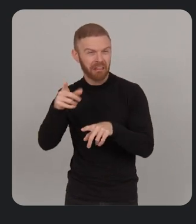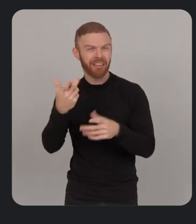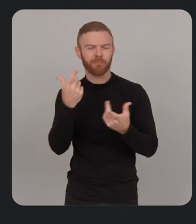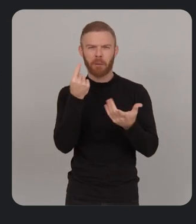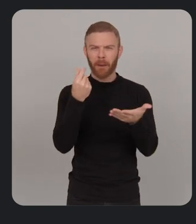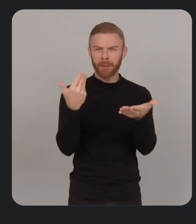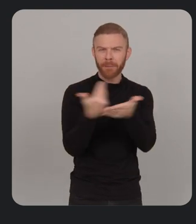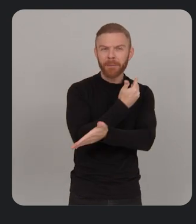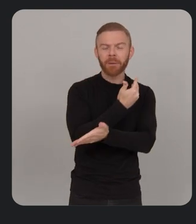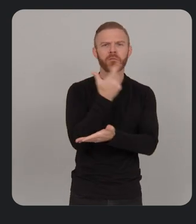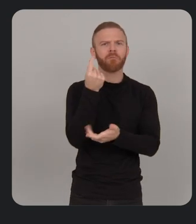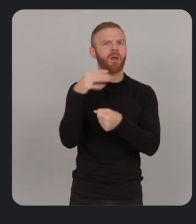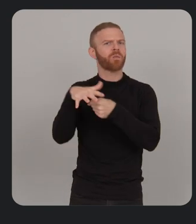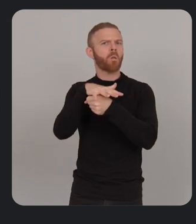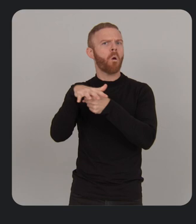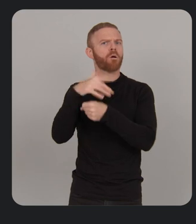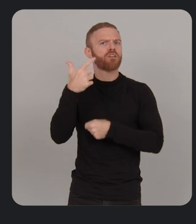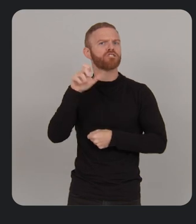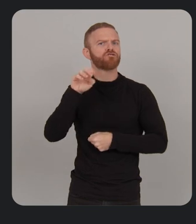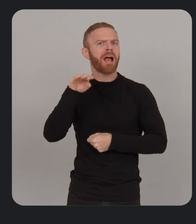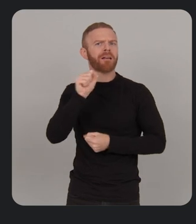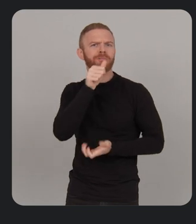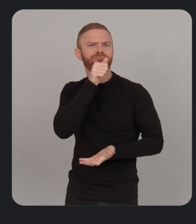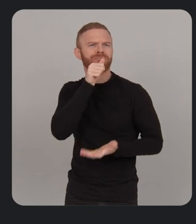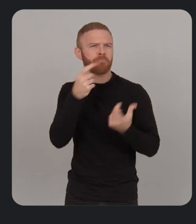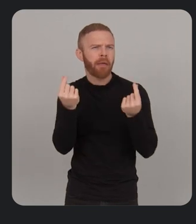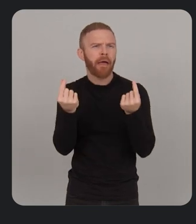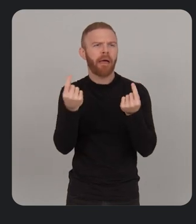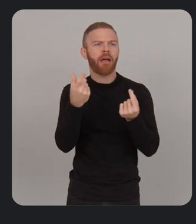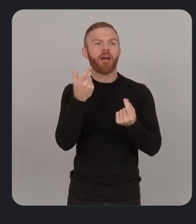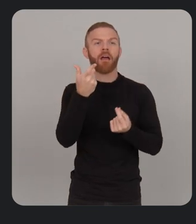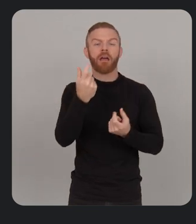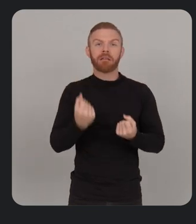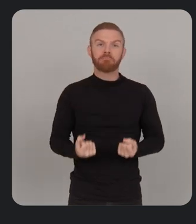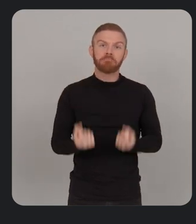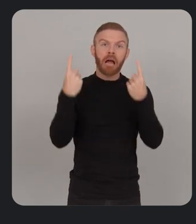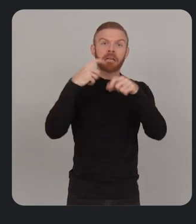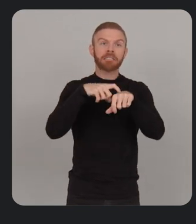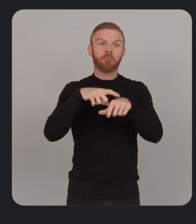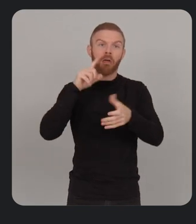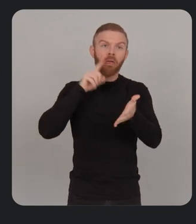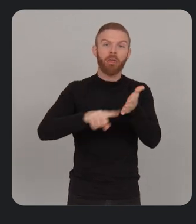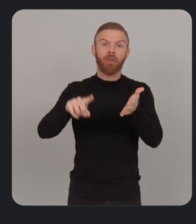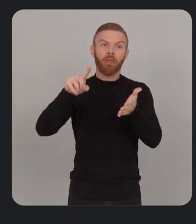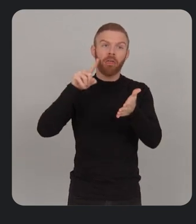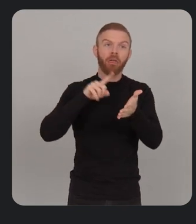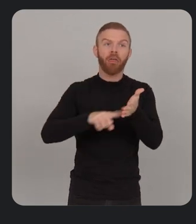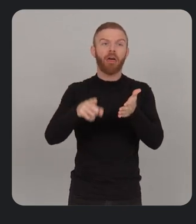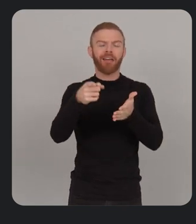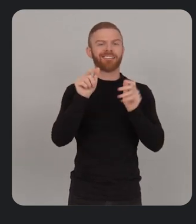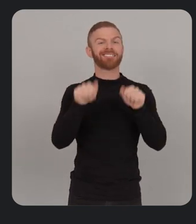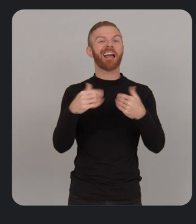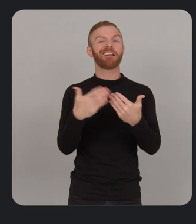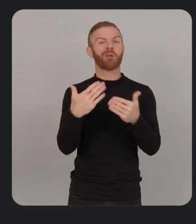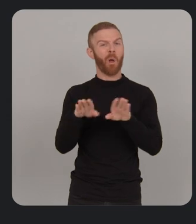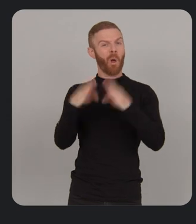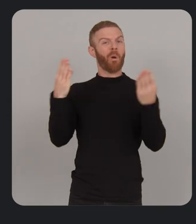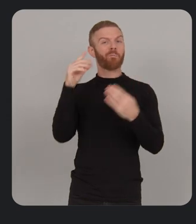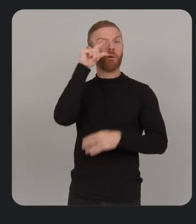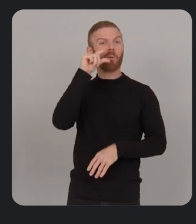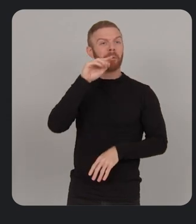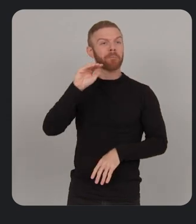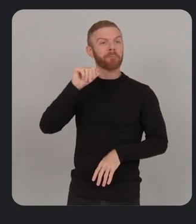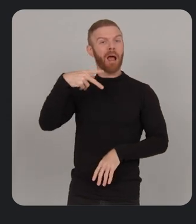what's new, and where the local gems are. Instead of spending tons of time researching, you'll be able to